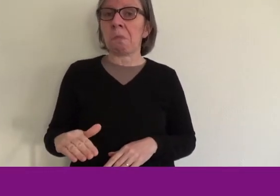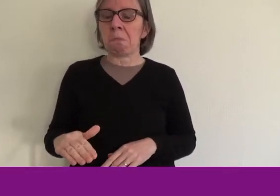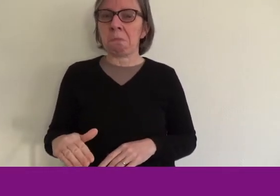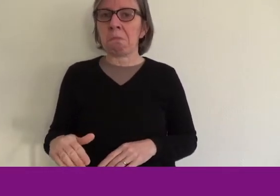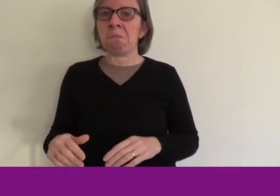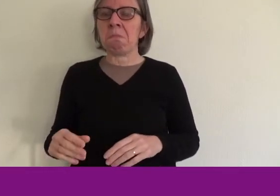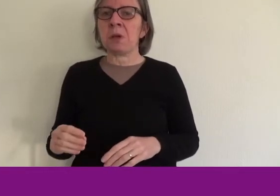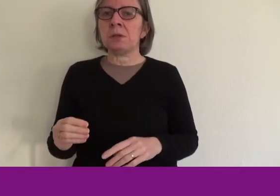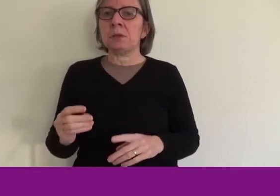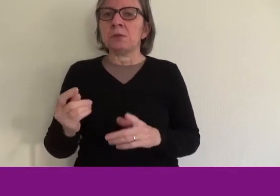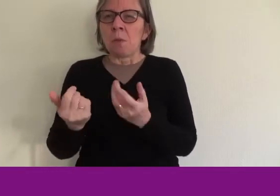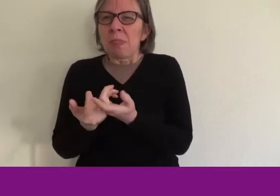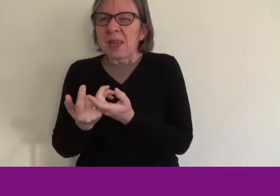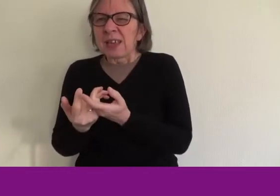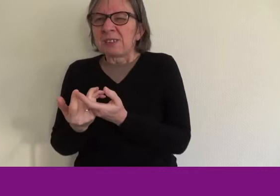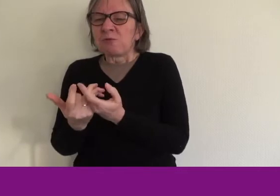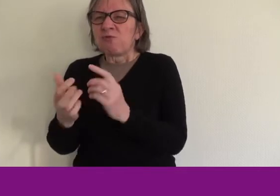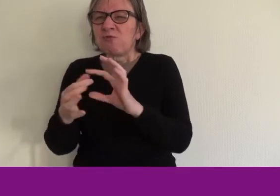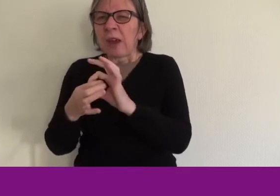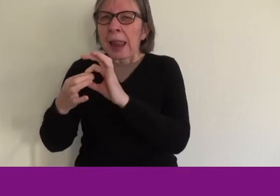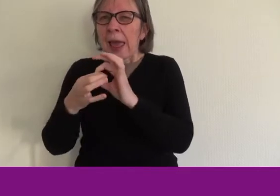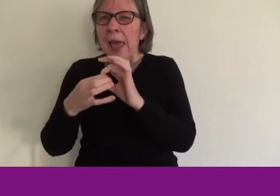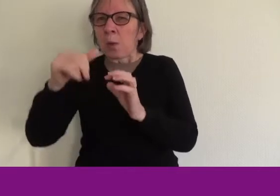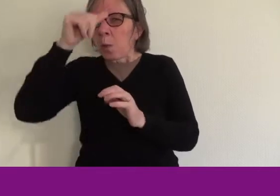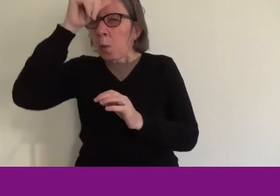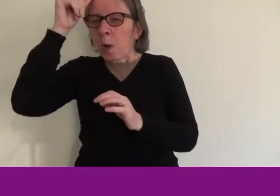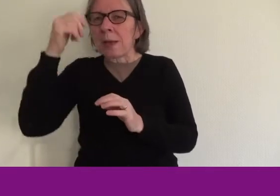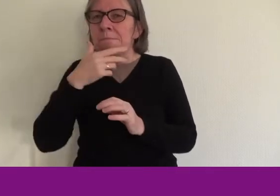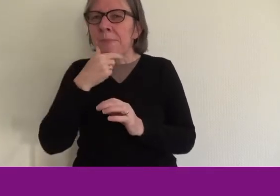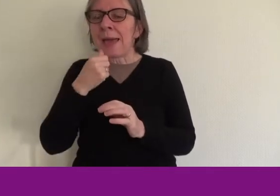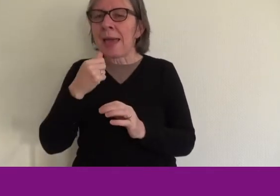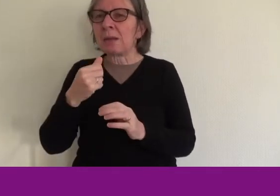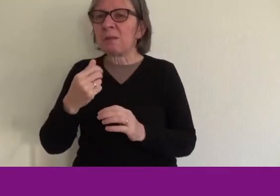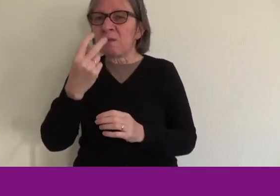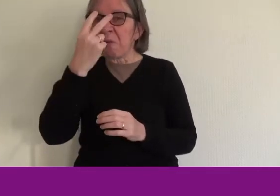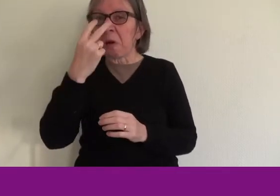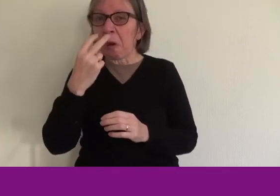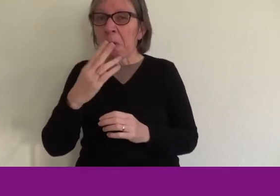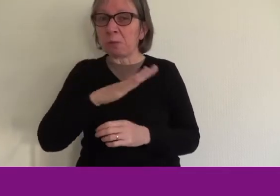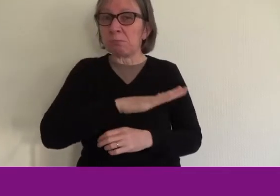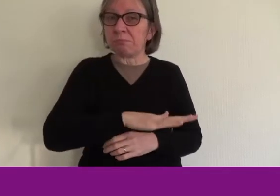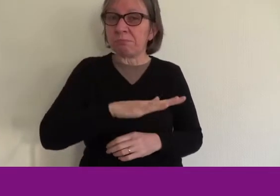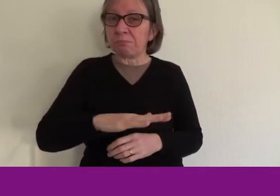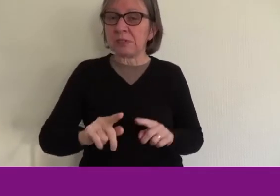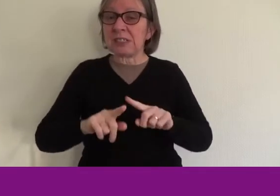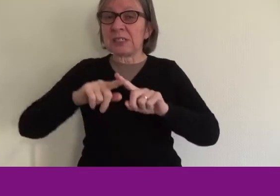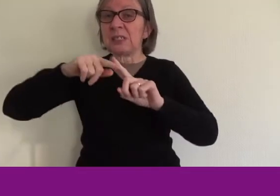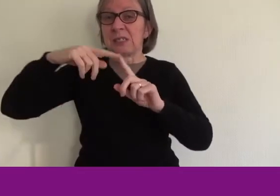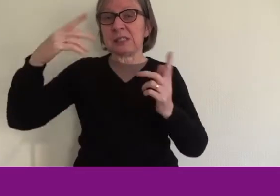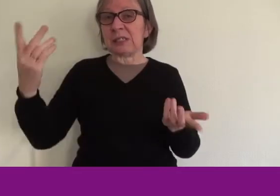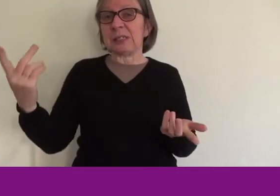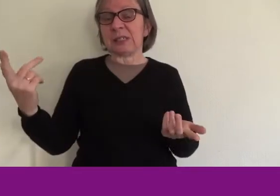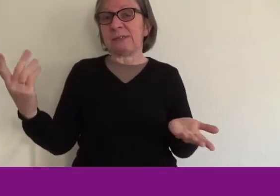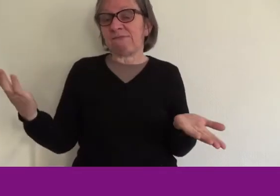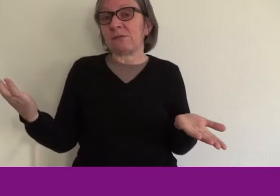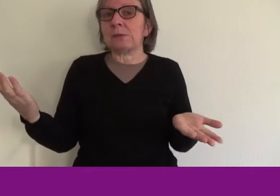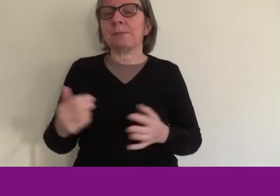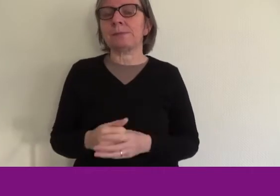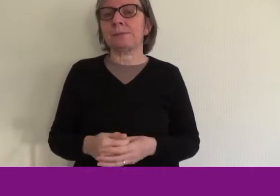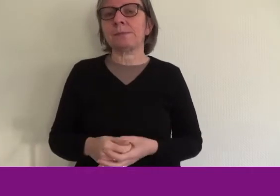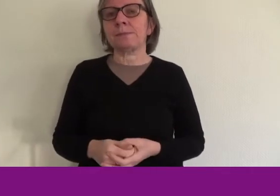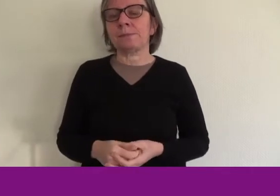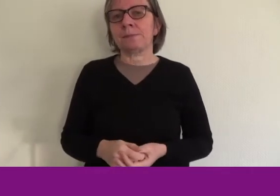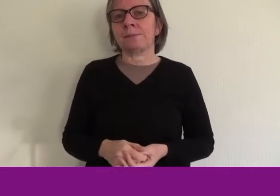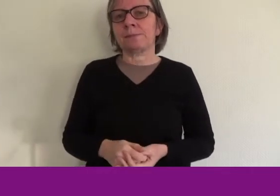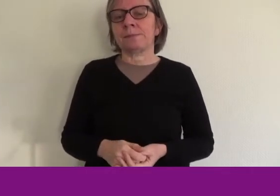the wise men or the Magi. If you came without young children, then you may have read, or I may have read to you,